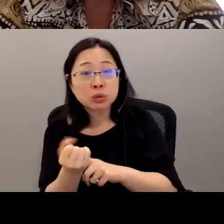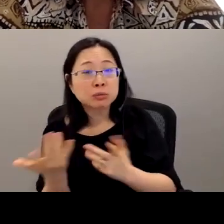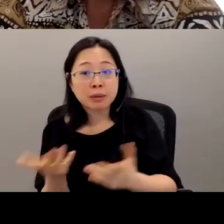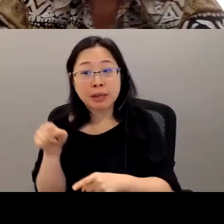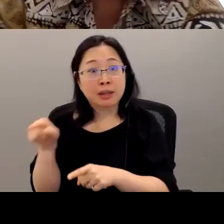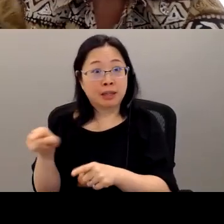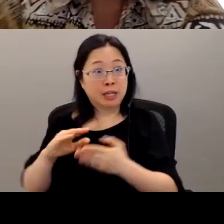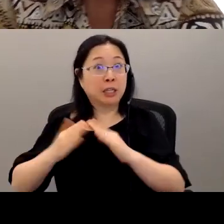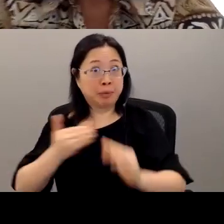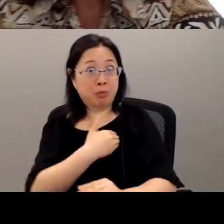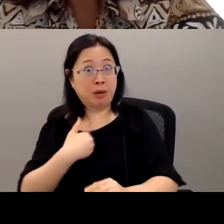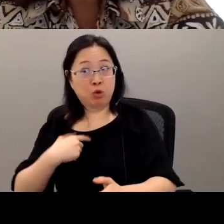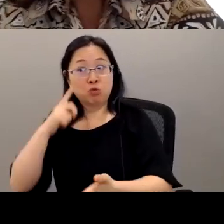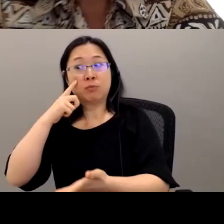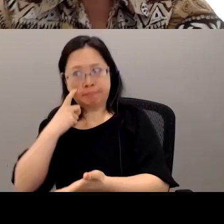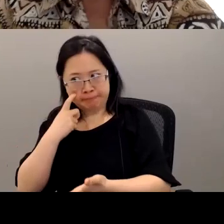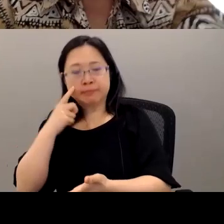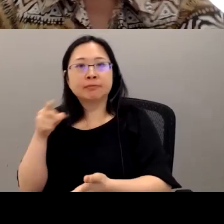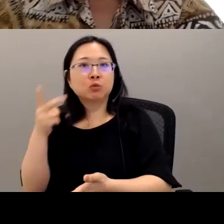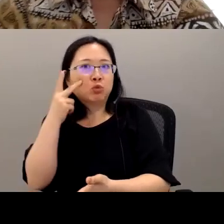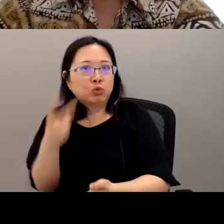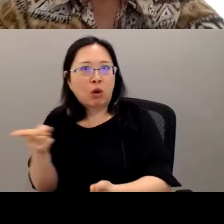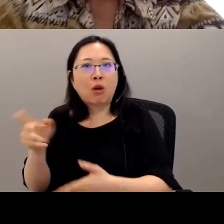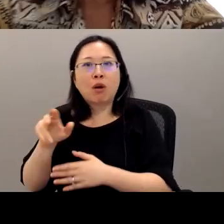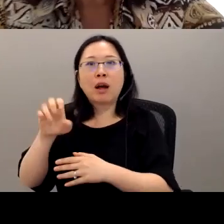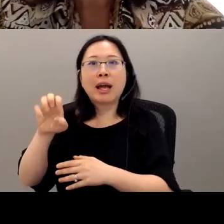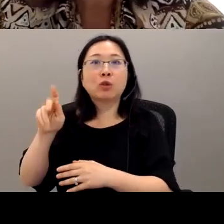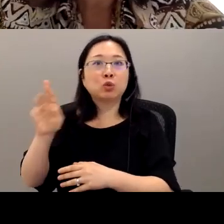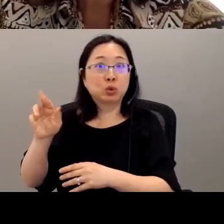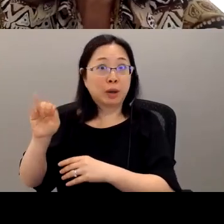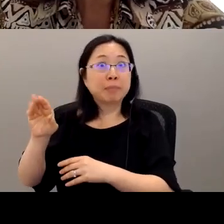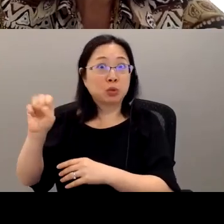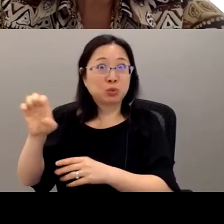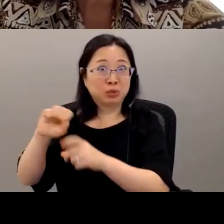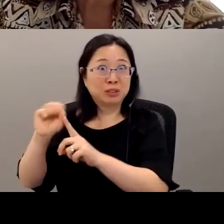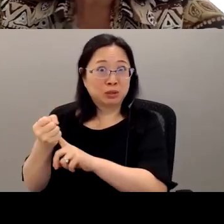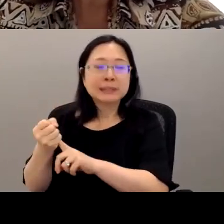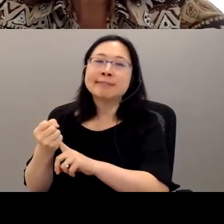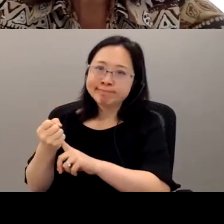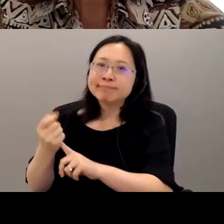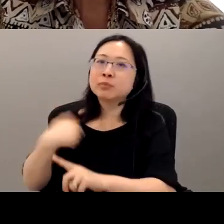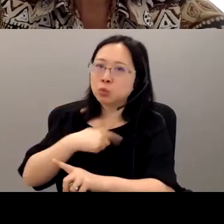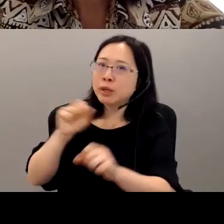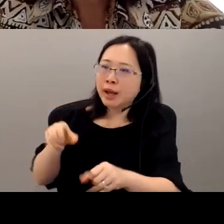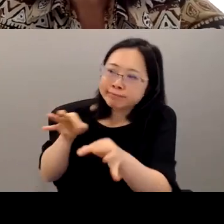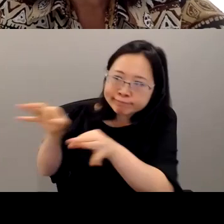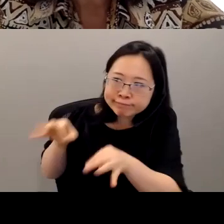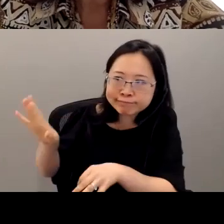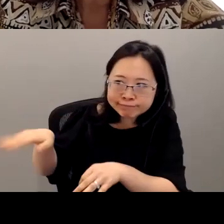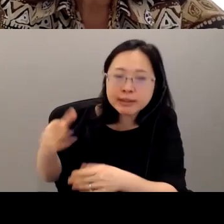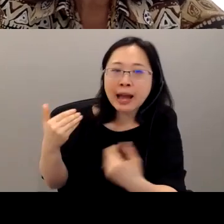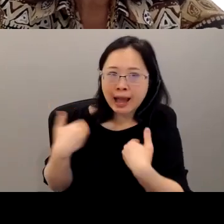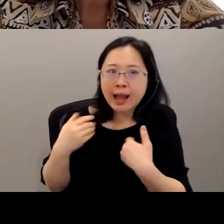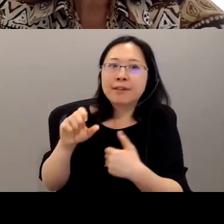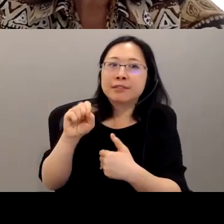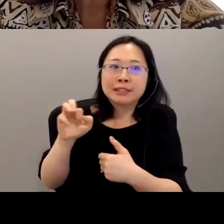observed an alleged elder abuse situation, we would also speak to them about the senior support team